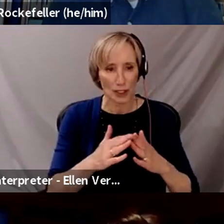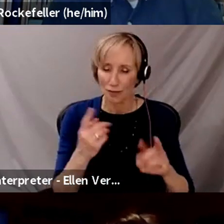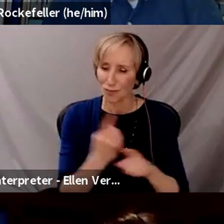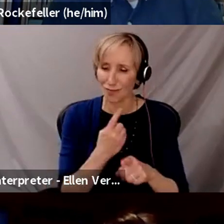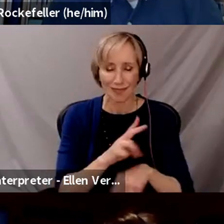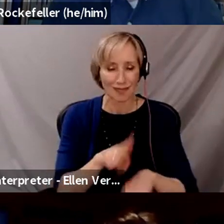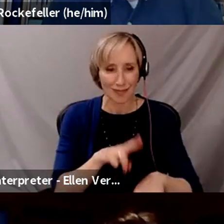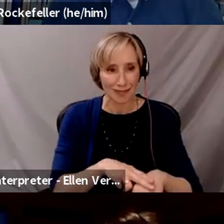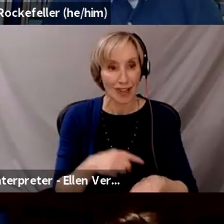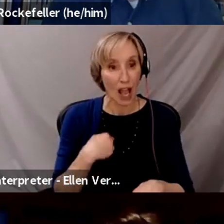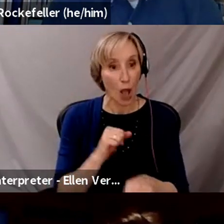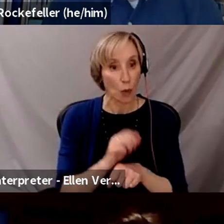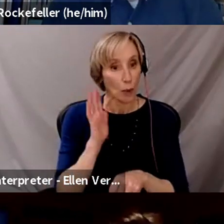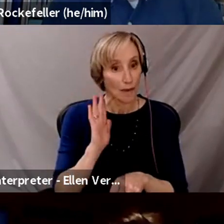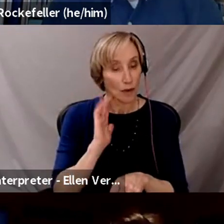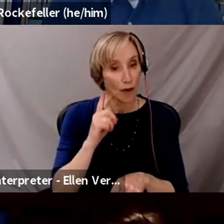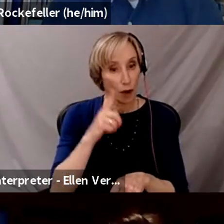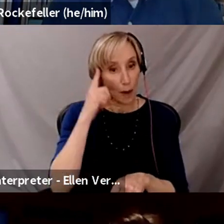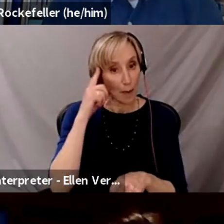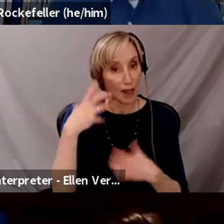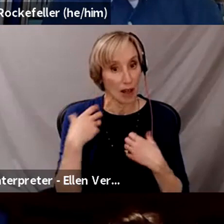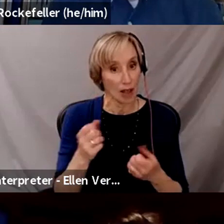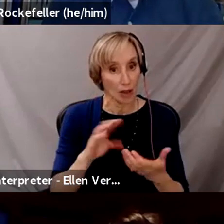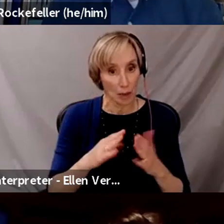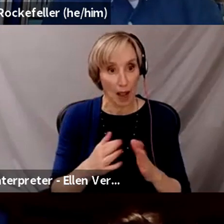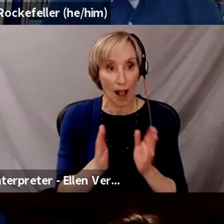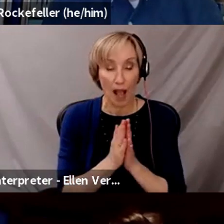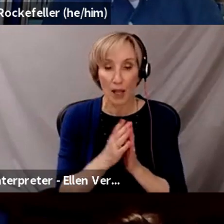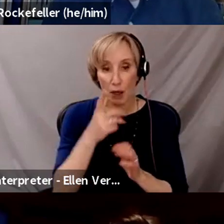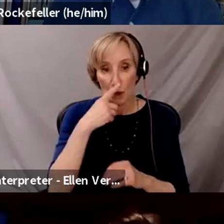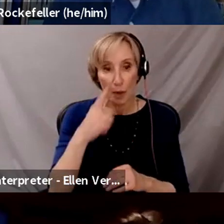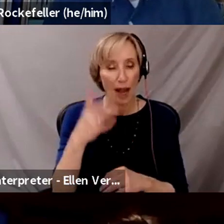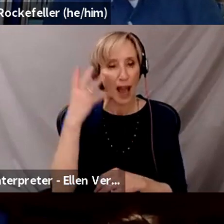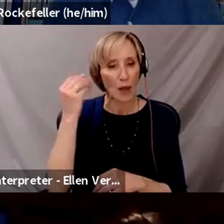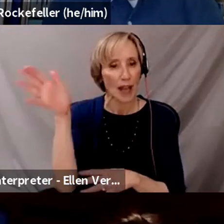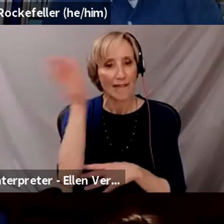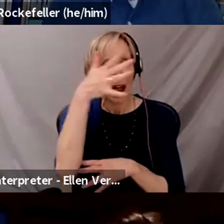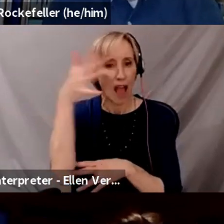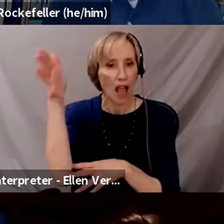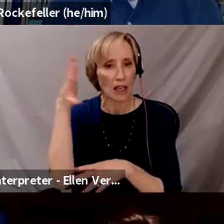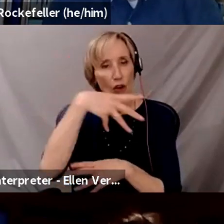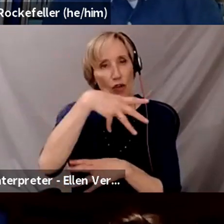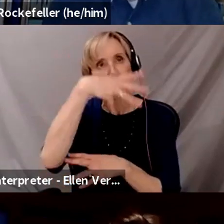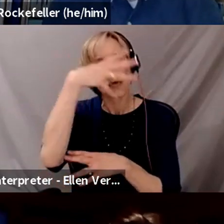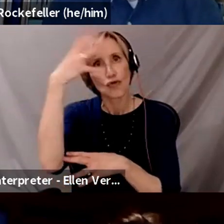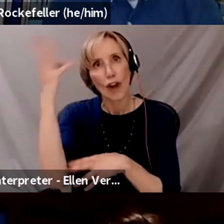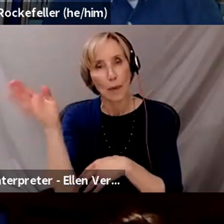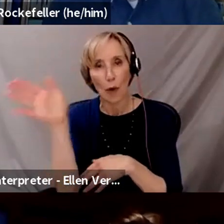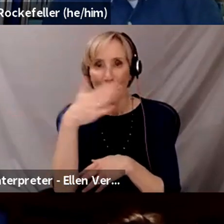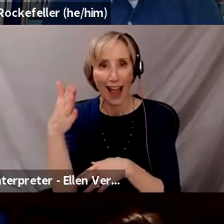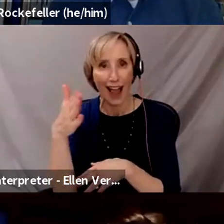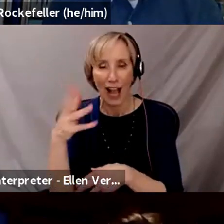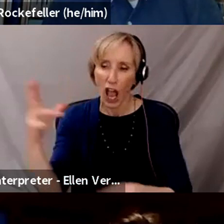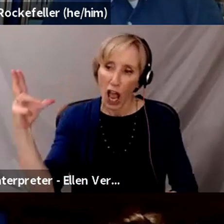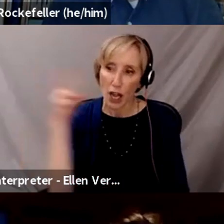agency. I simply made the ask if they could put a rainbow flag outside our offices, and they absolutely refused. Like,